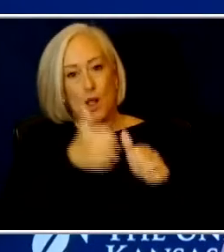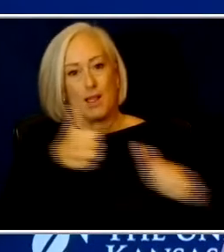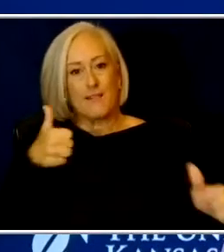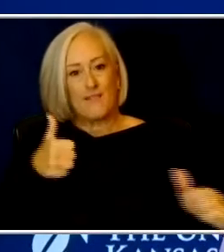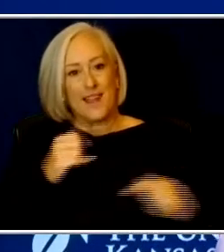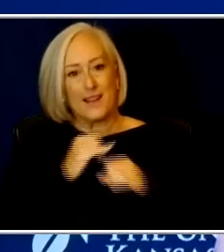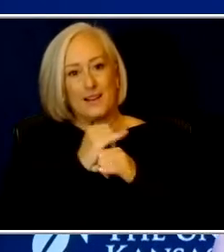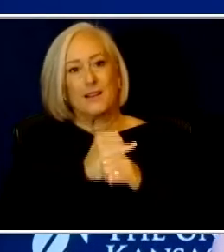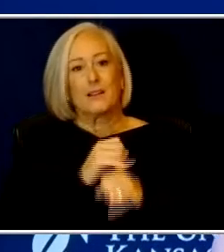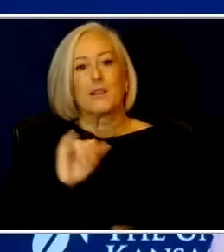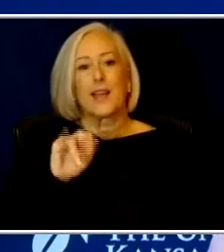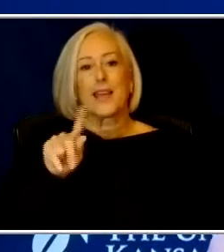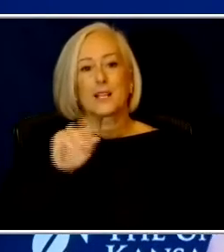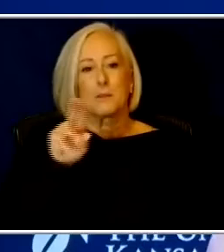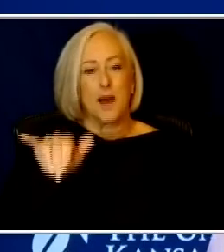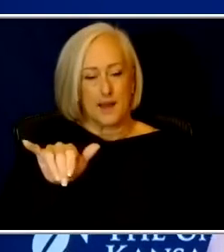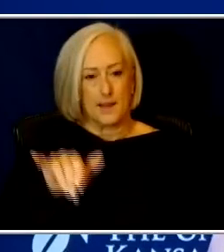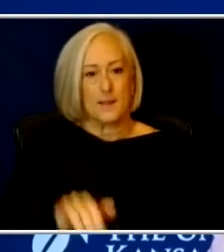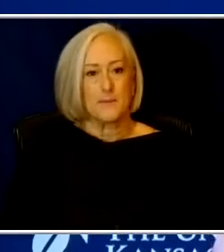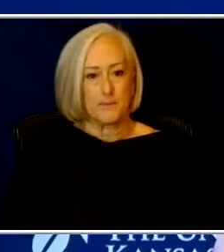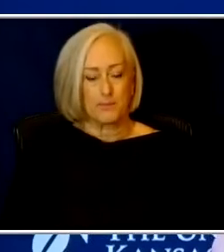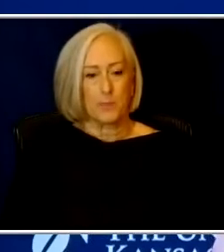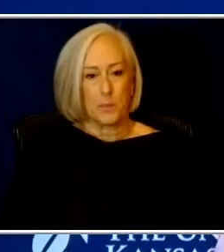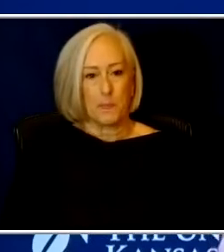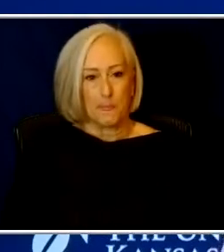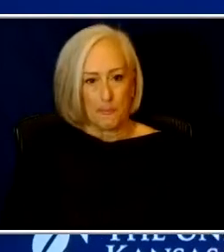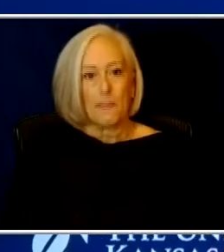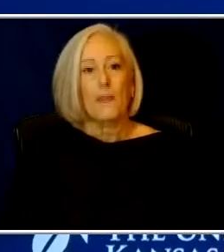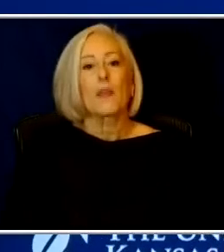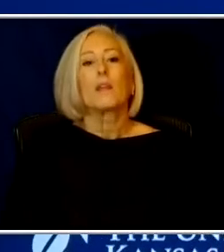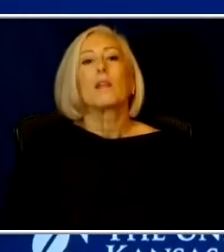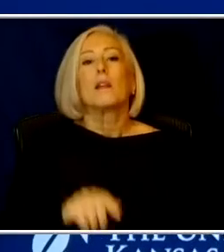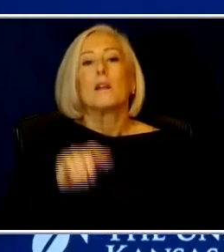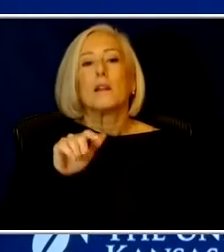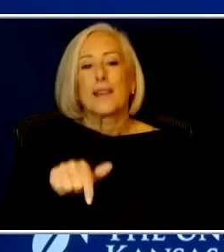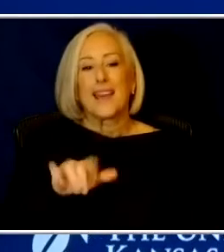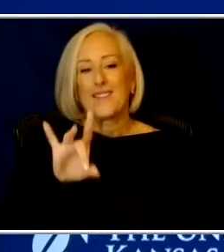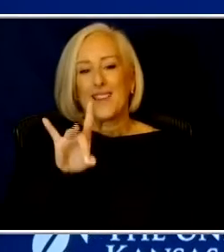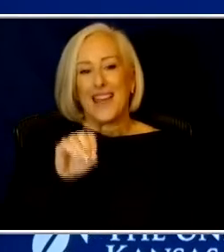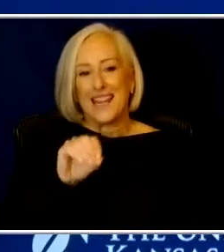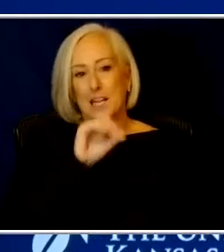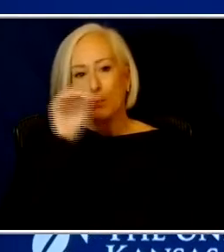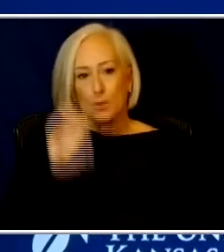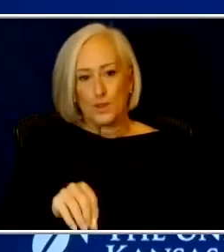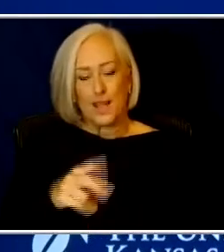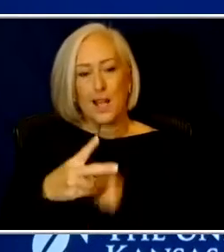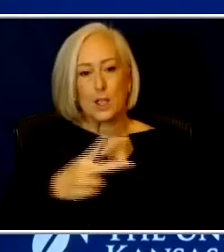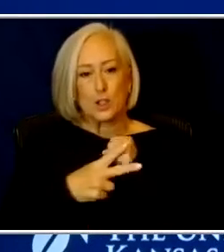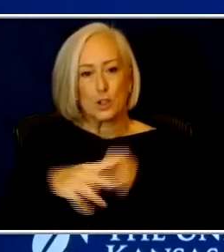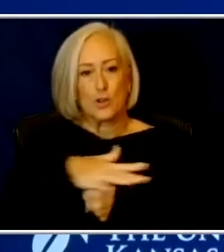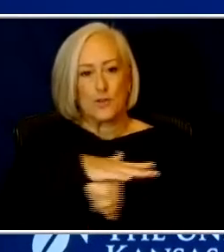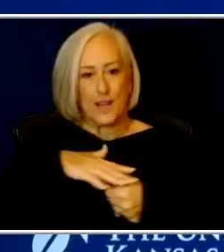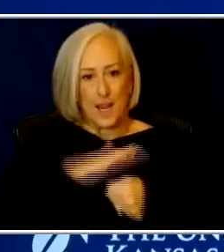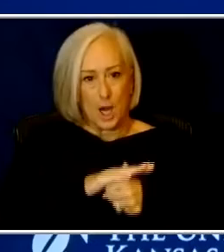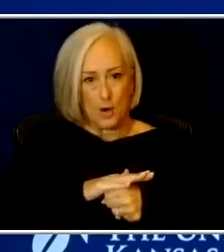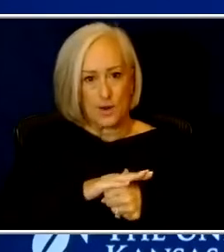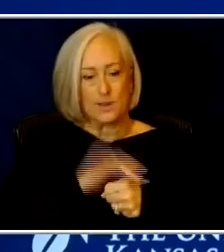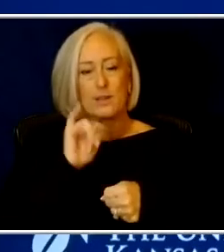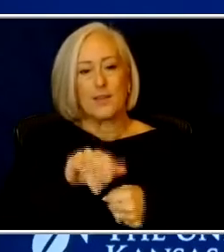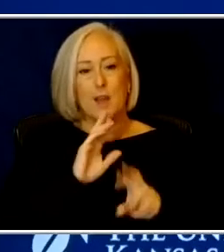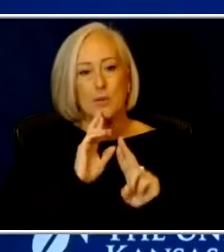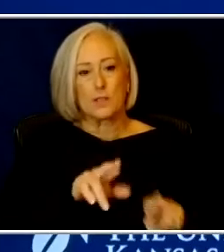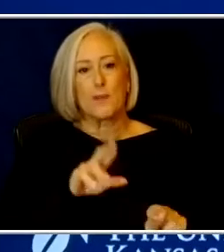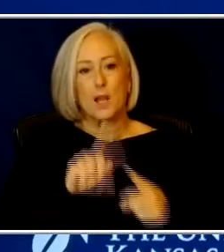proteins continue to have 80+% conserved areas that our T cells react to. So I think that's important.